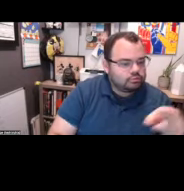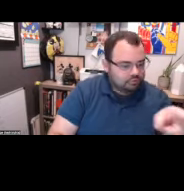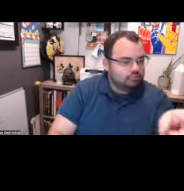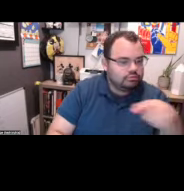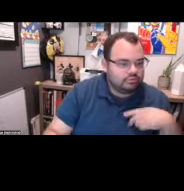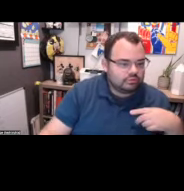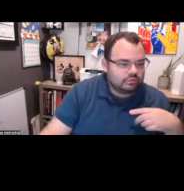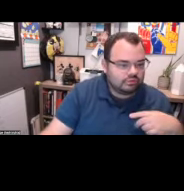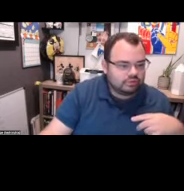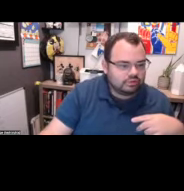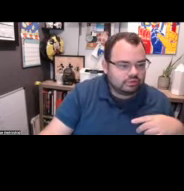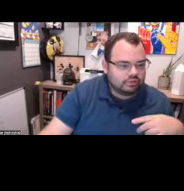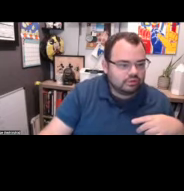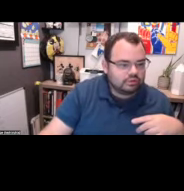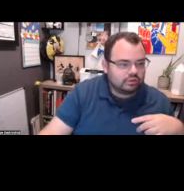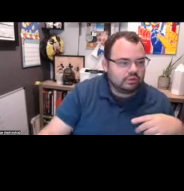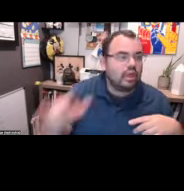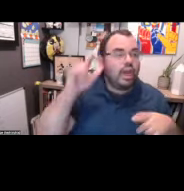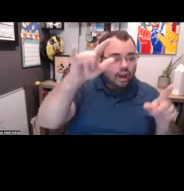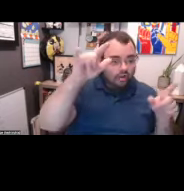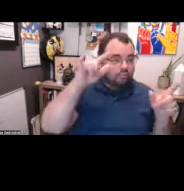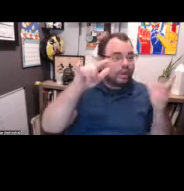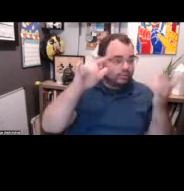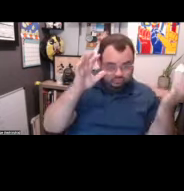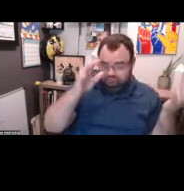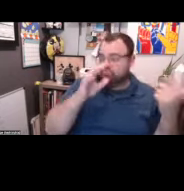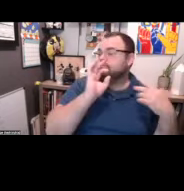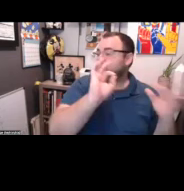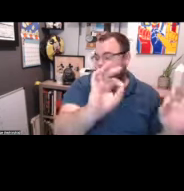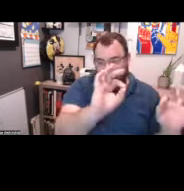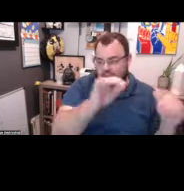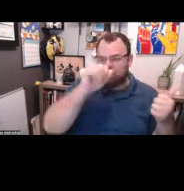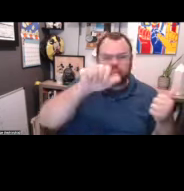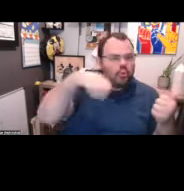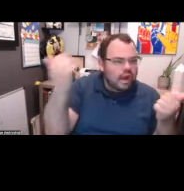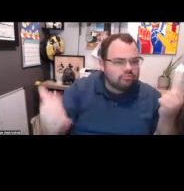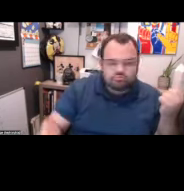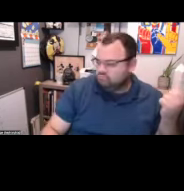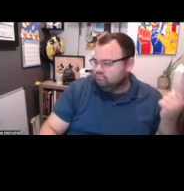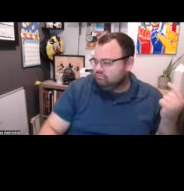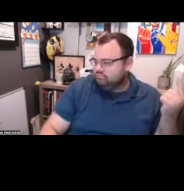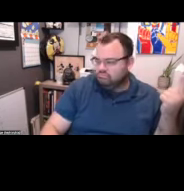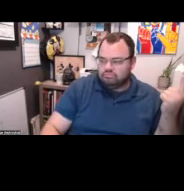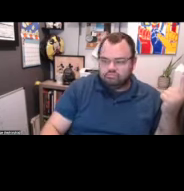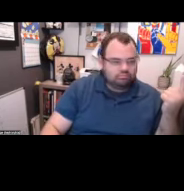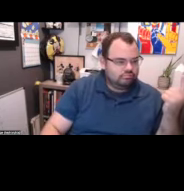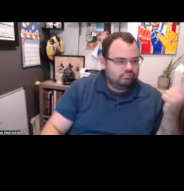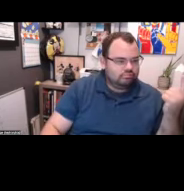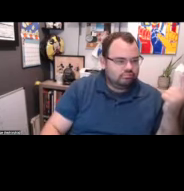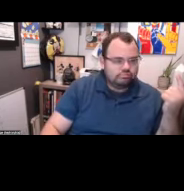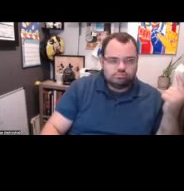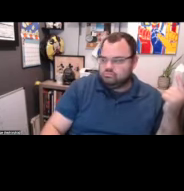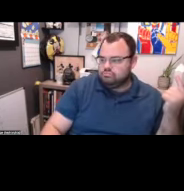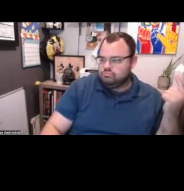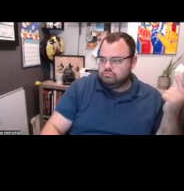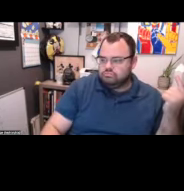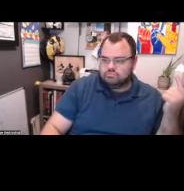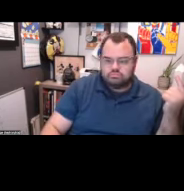An airplane flying by. An airplane? Yes. Perfect. Yes. What else? Anyone